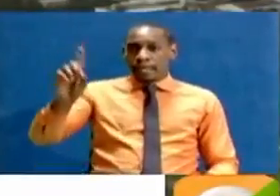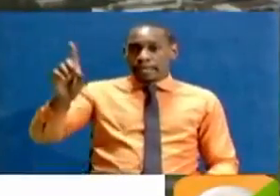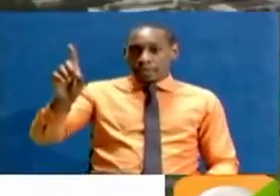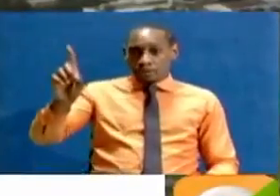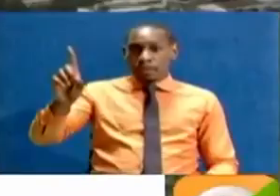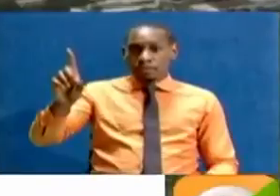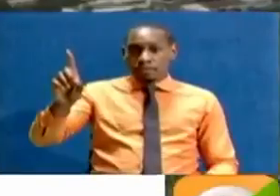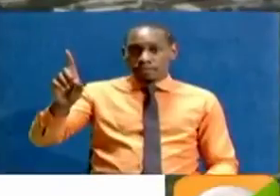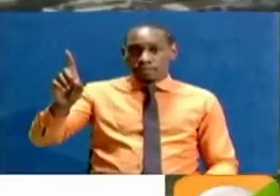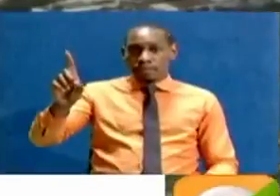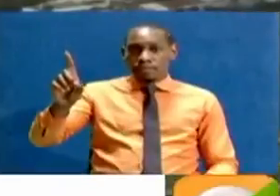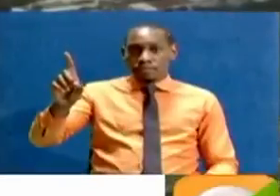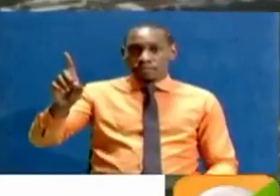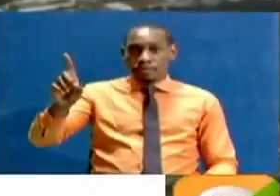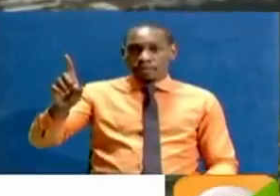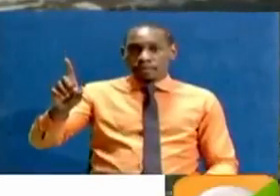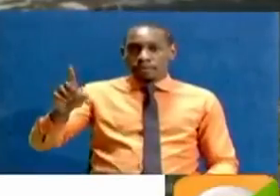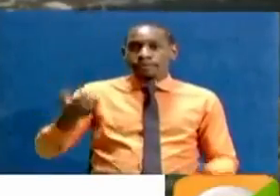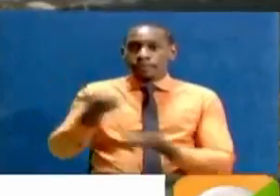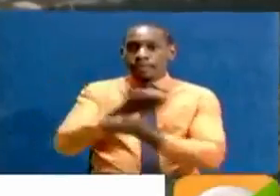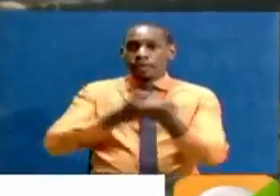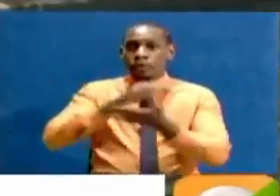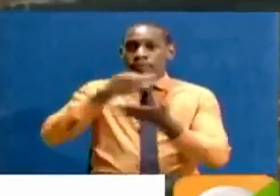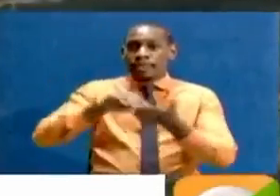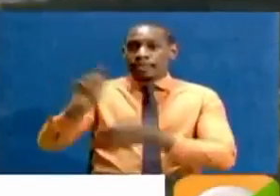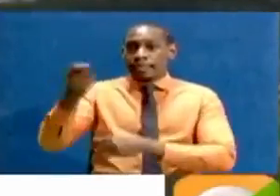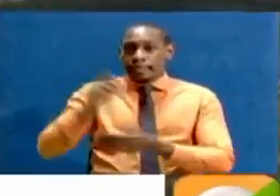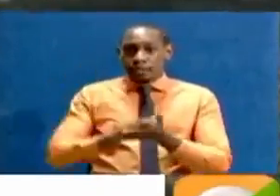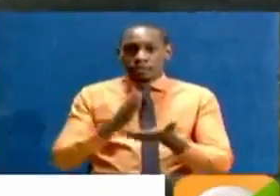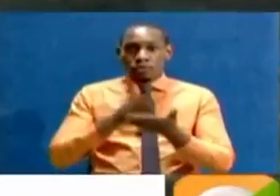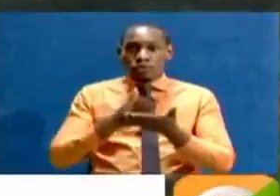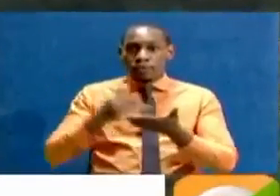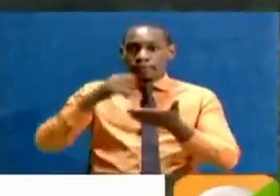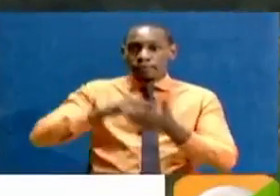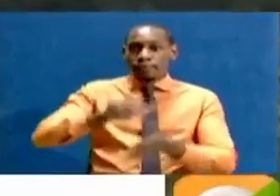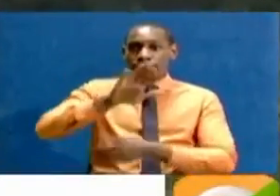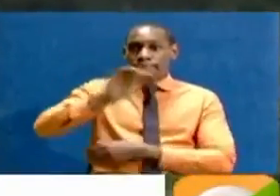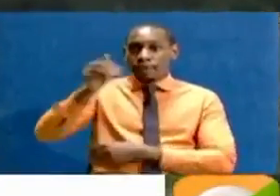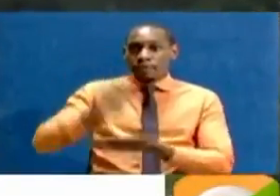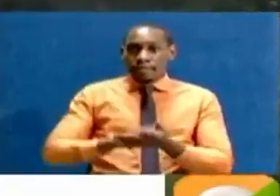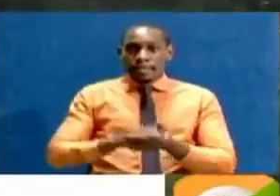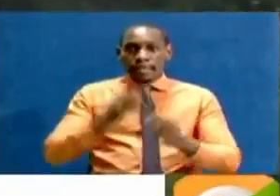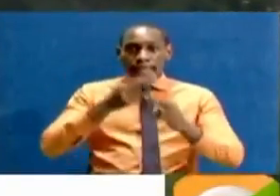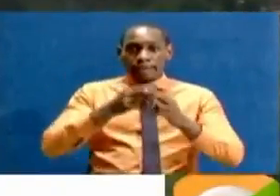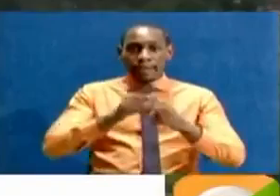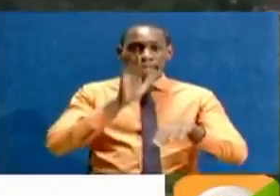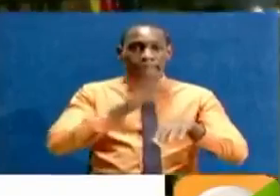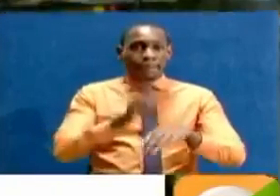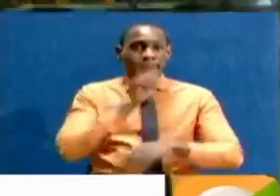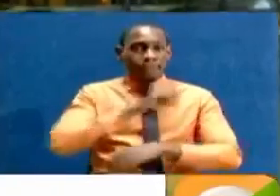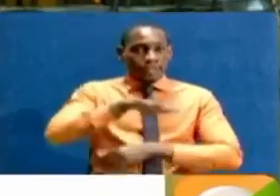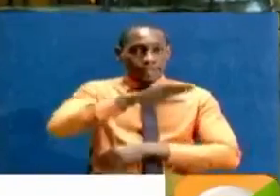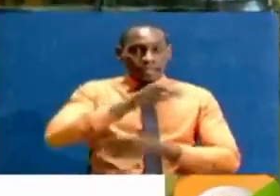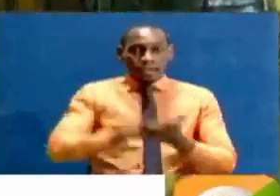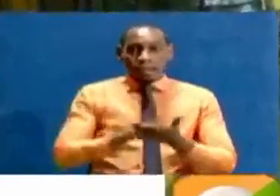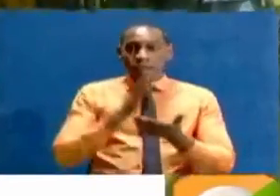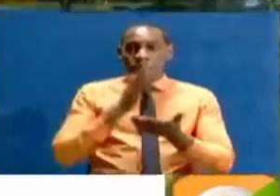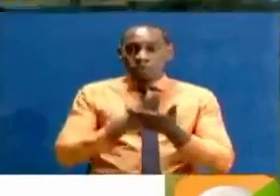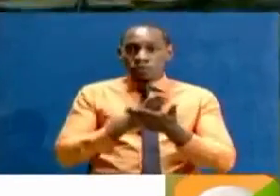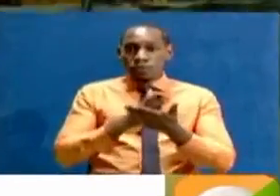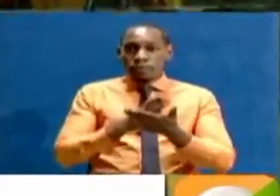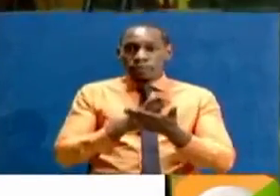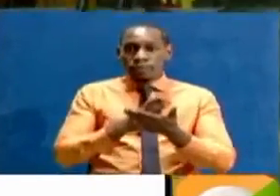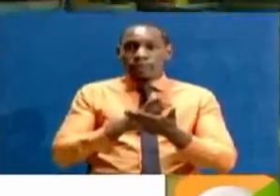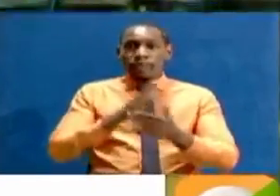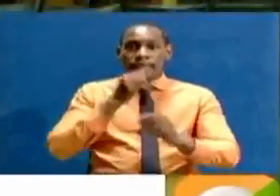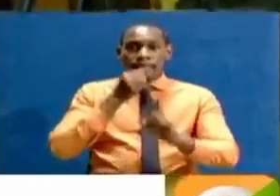Nairobi, the country's main economic hub, smack in the middle of the five counties termed as infected zone, now reeling from the